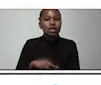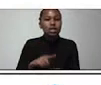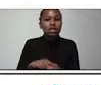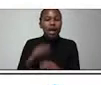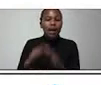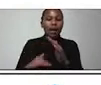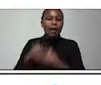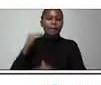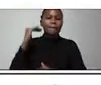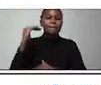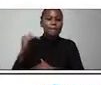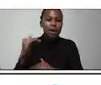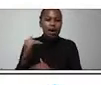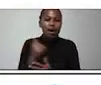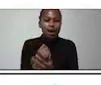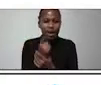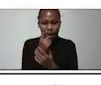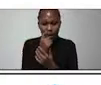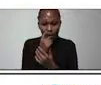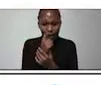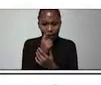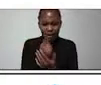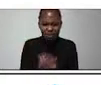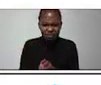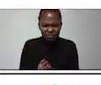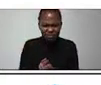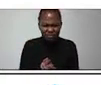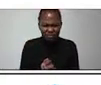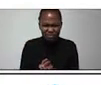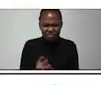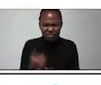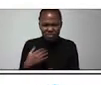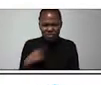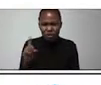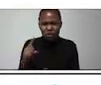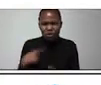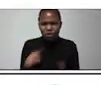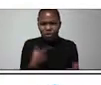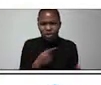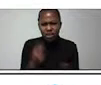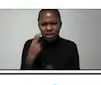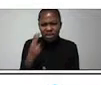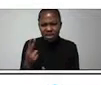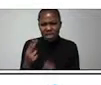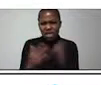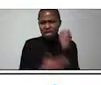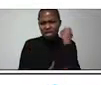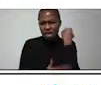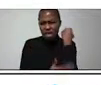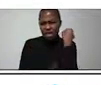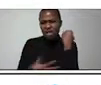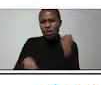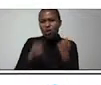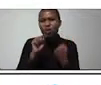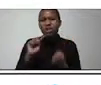know, we've seen actually inflation, you know, that we're actually facing as a country, and all these things actually have to be taken into